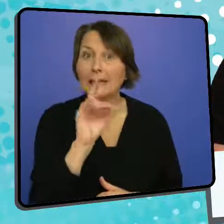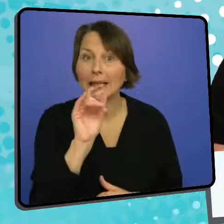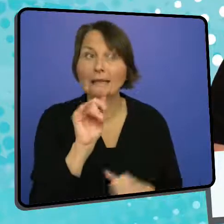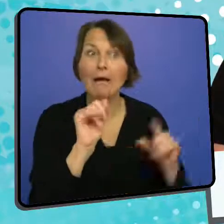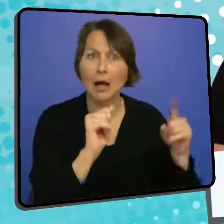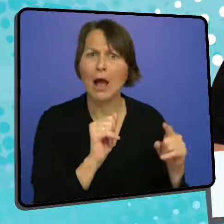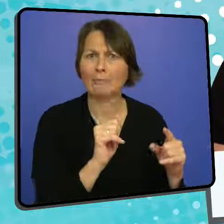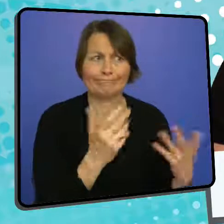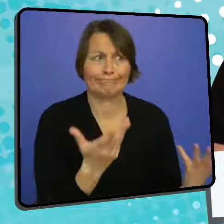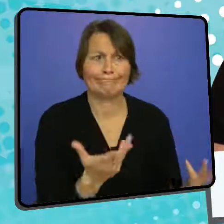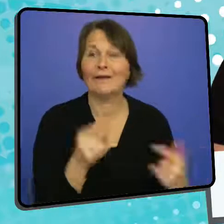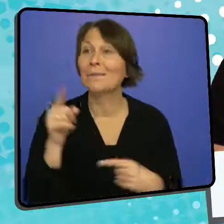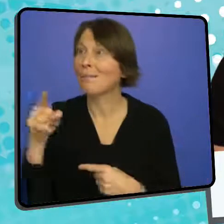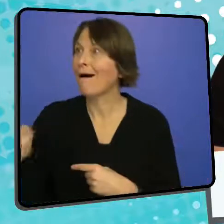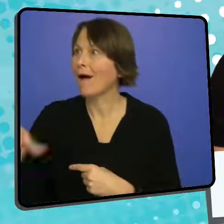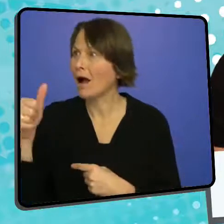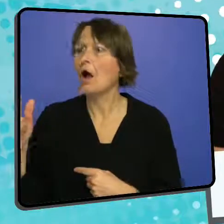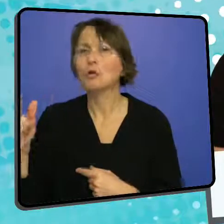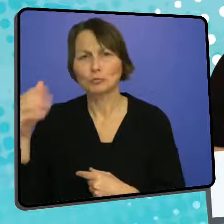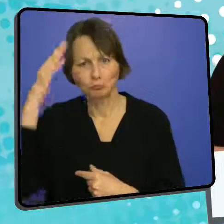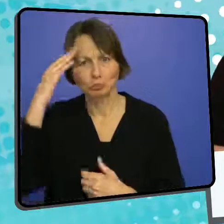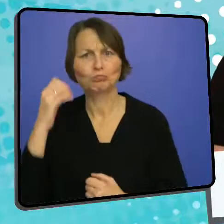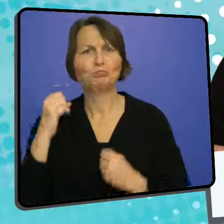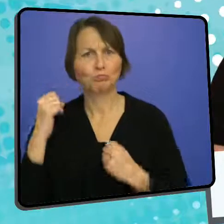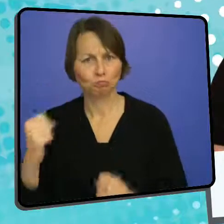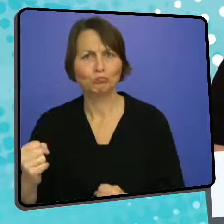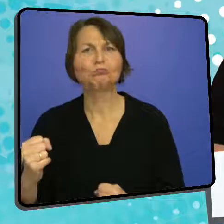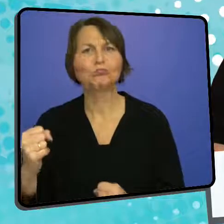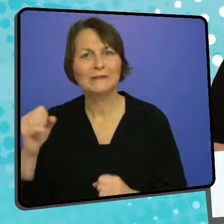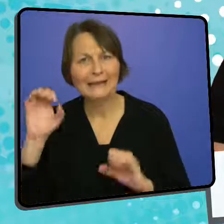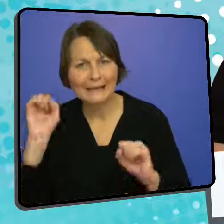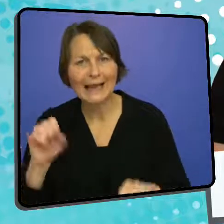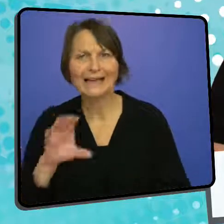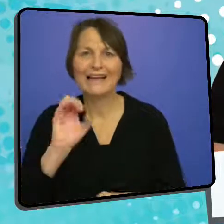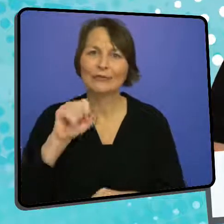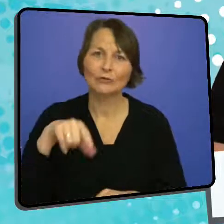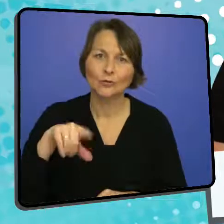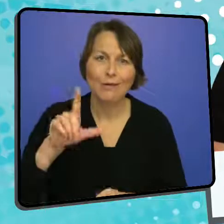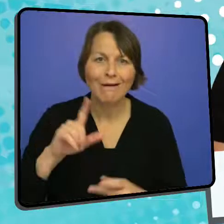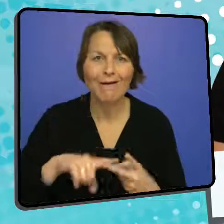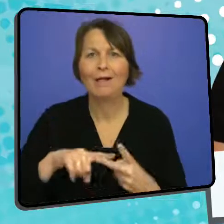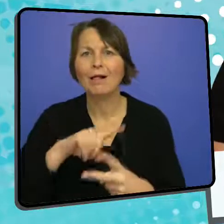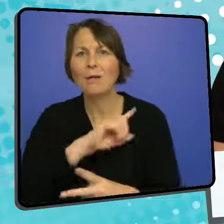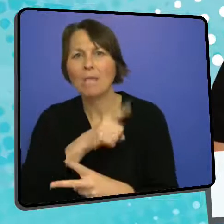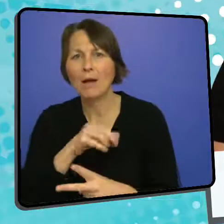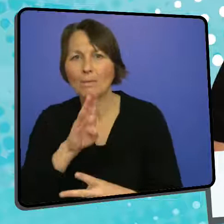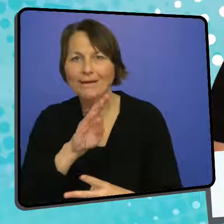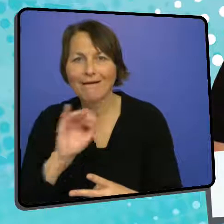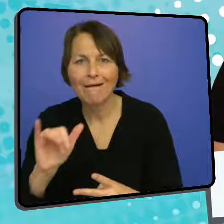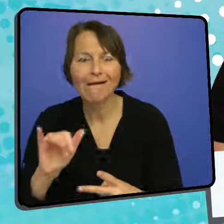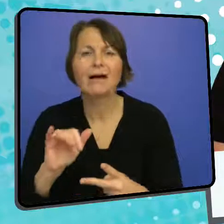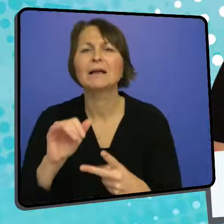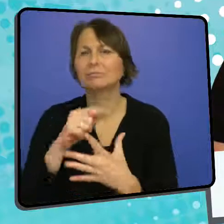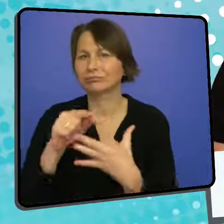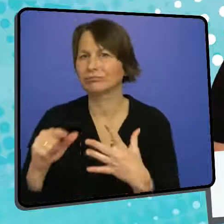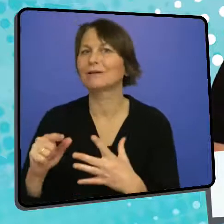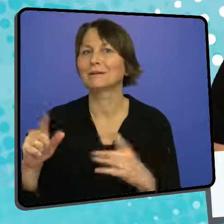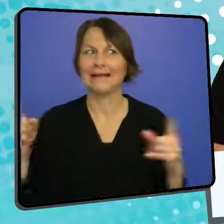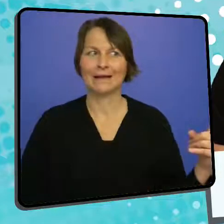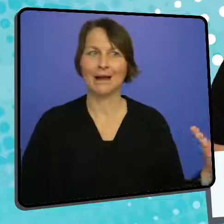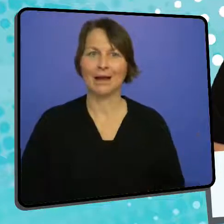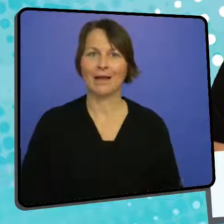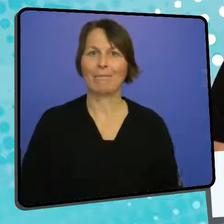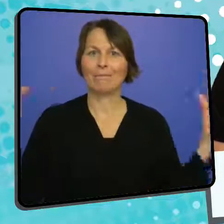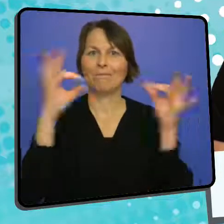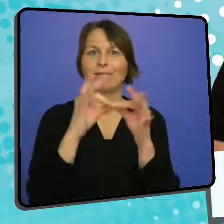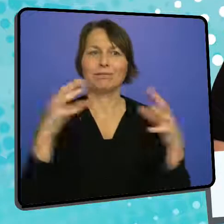the fundamentals of Excel and Power BI and kind of more traditional stuff. So yeah,